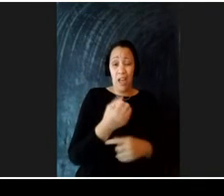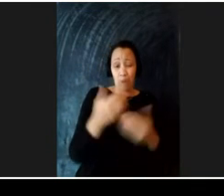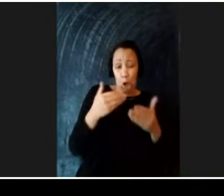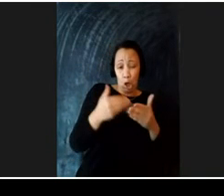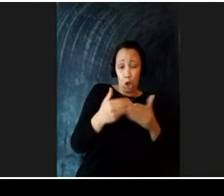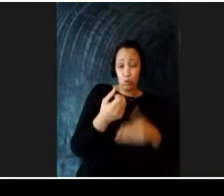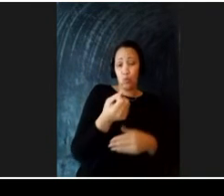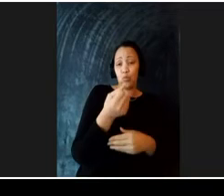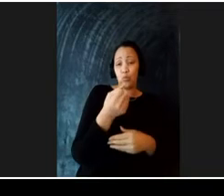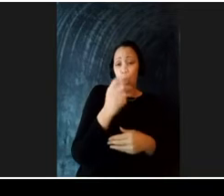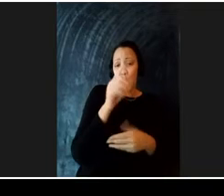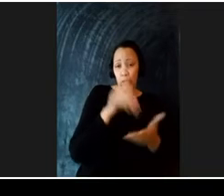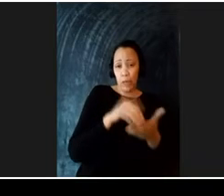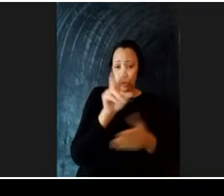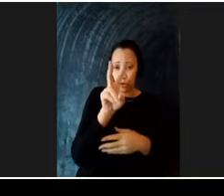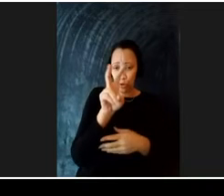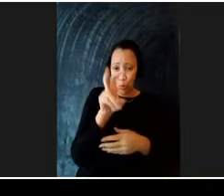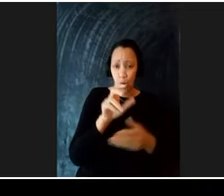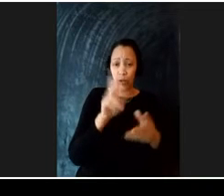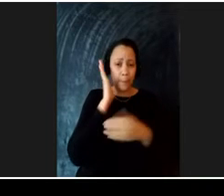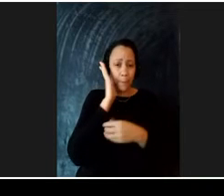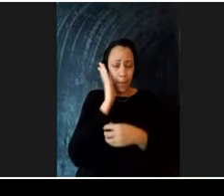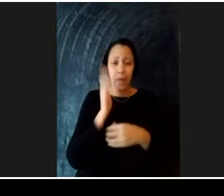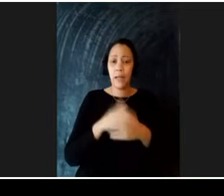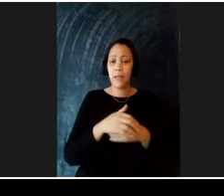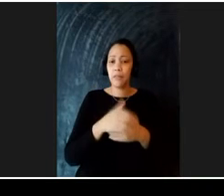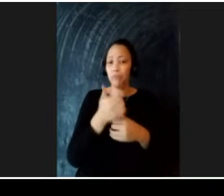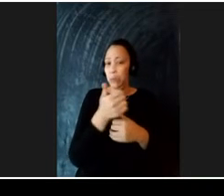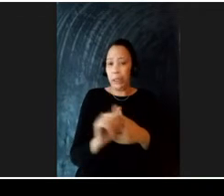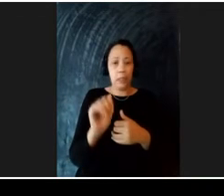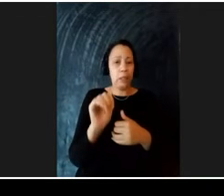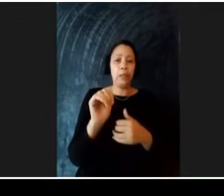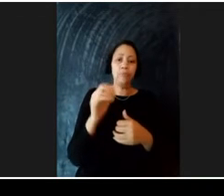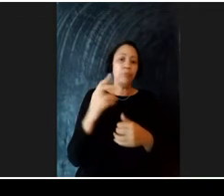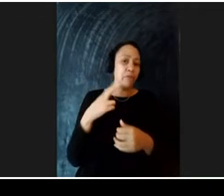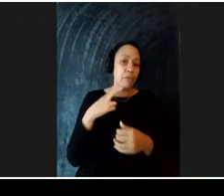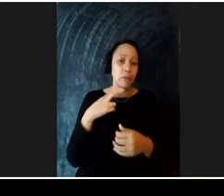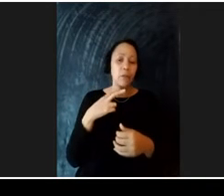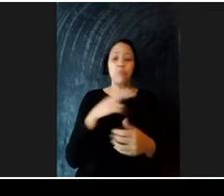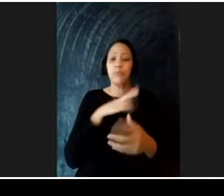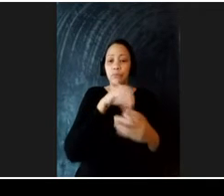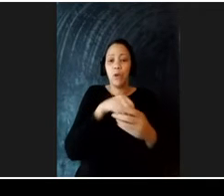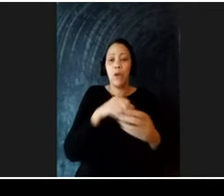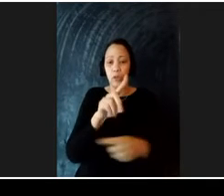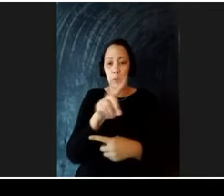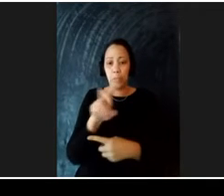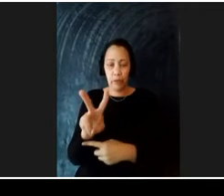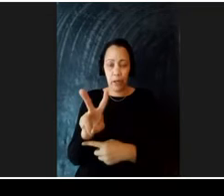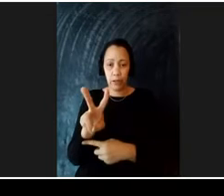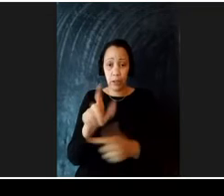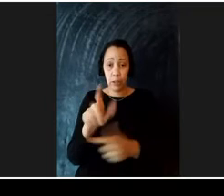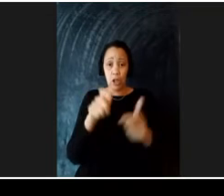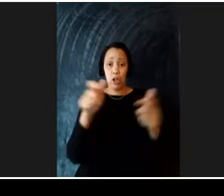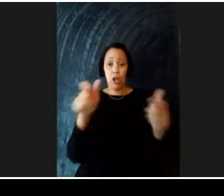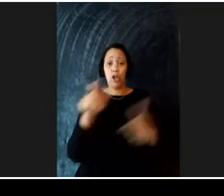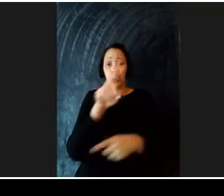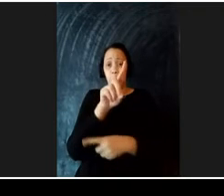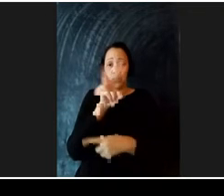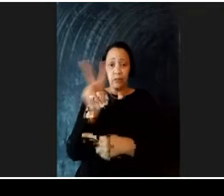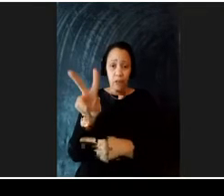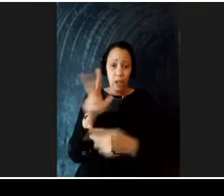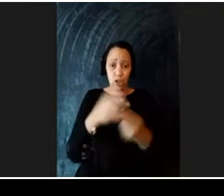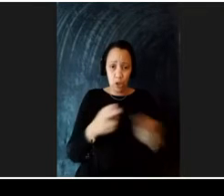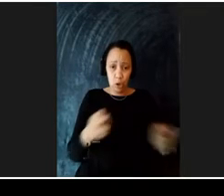capacity based on what's happening with covid-19 we also offer additional Services because we do know we need a comprehensive approach you've heard some my